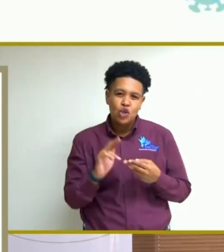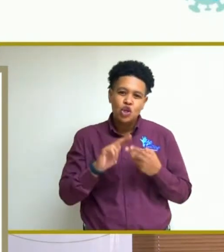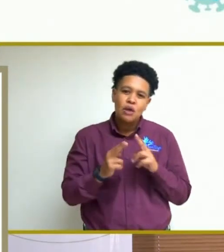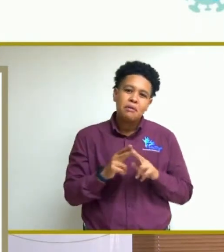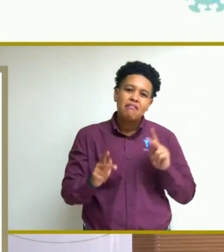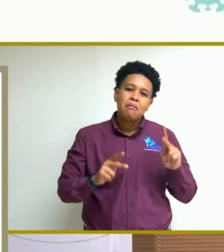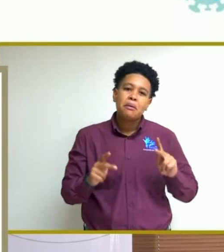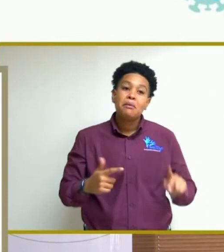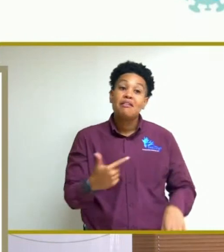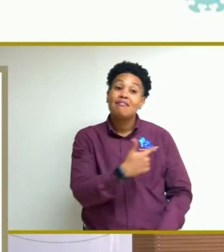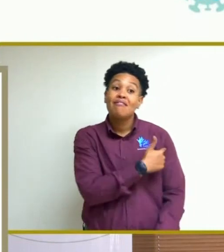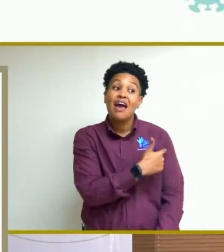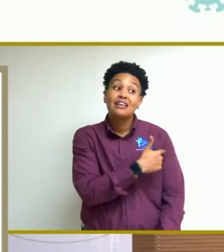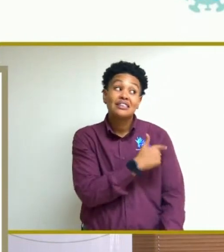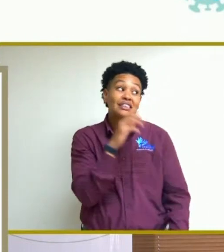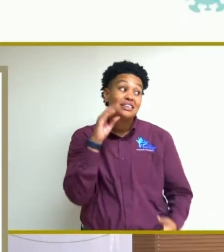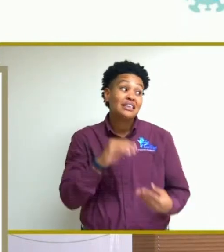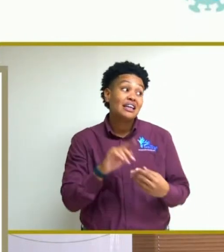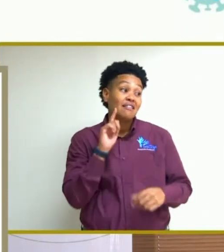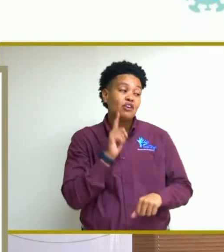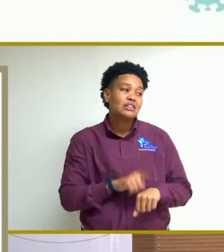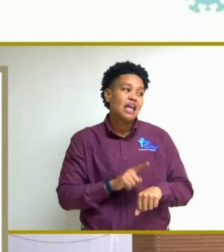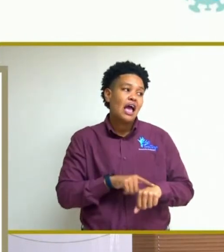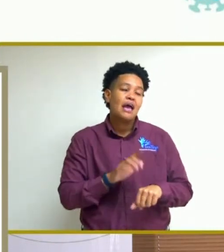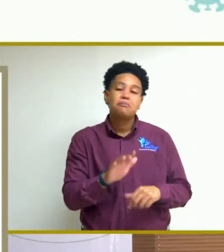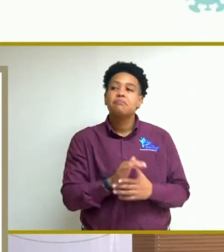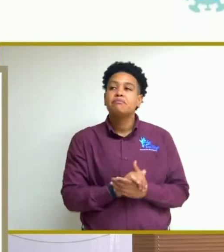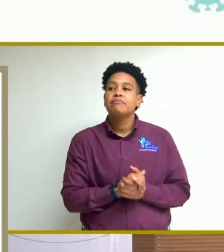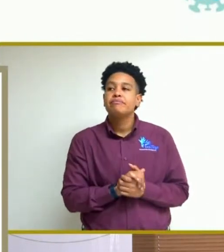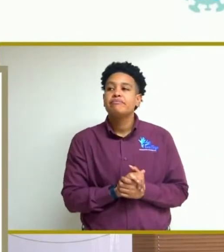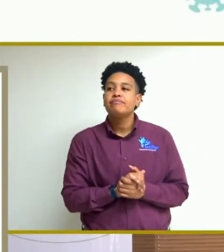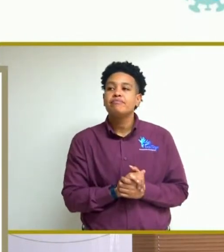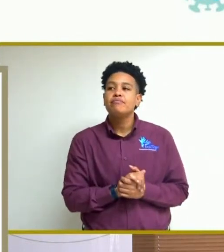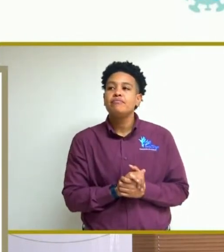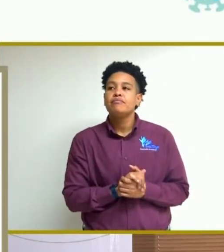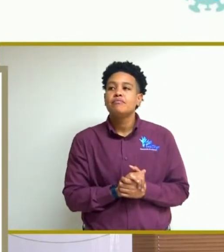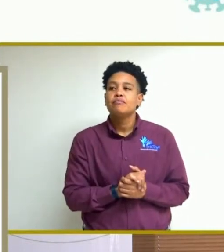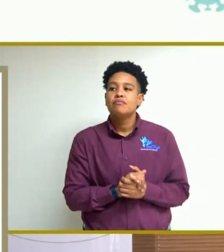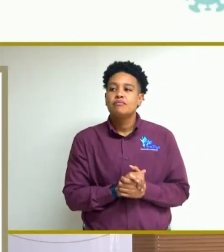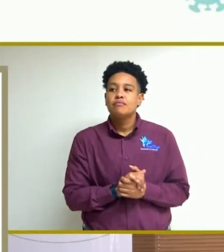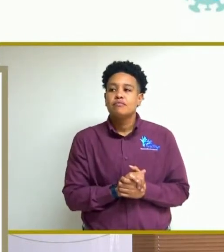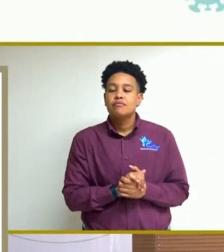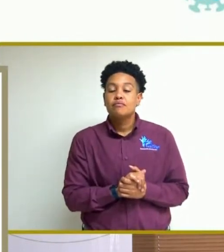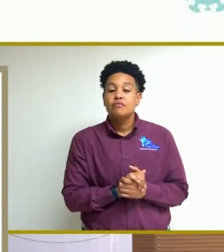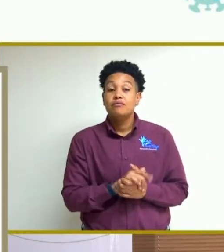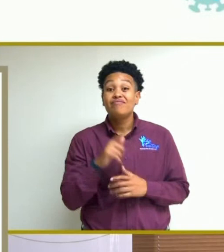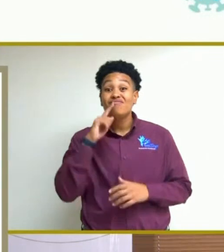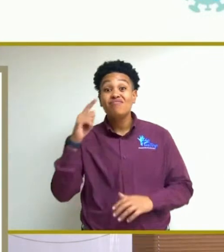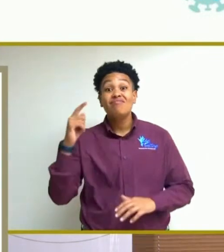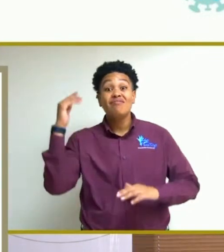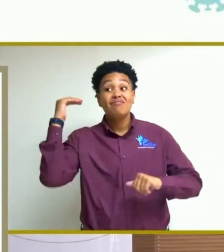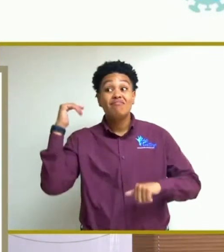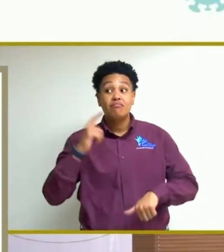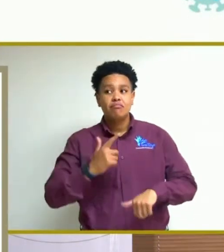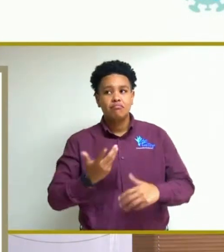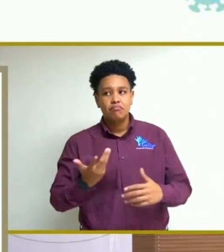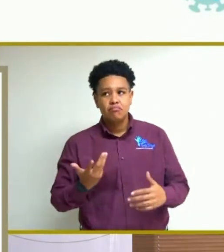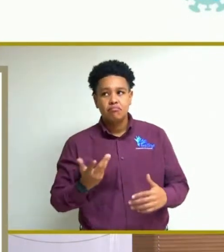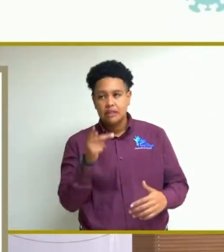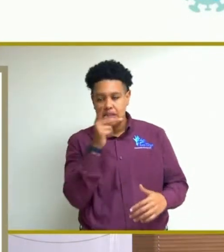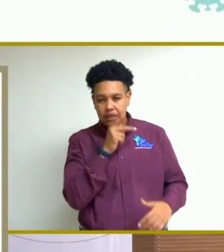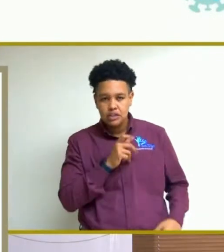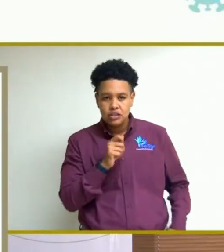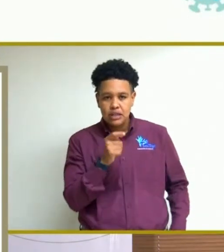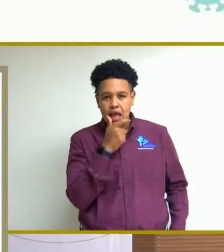persons vaccinated for the period. Next slide. As expected, Minister, the Kingston and